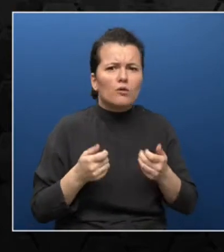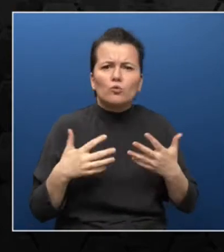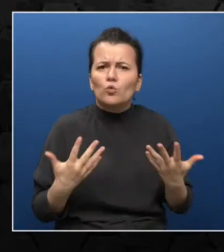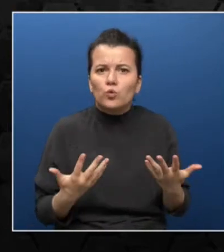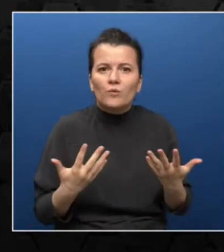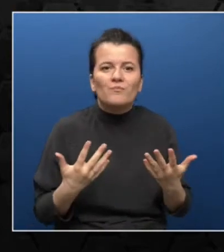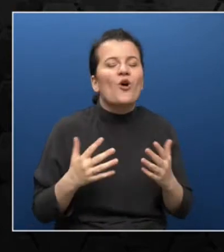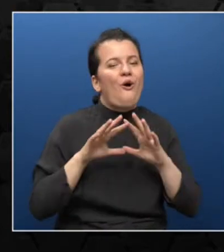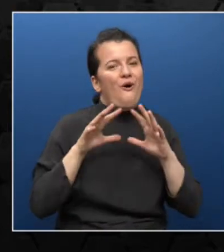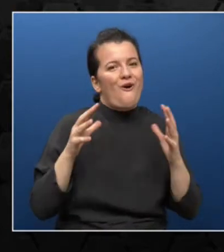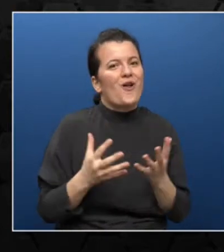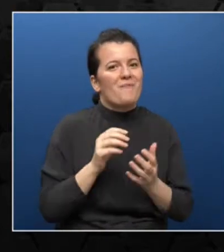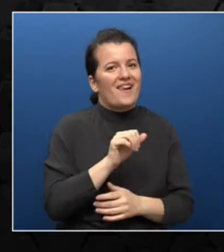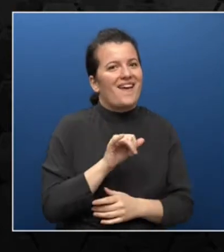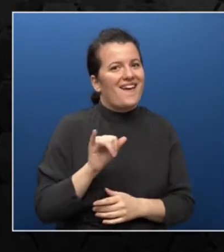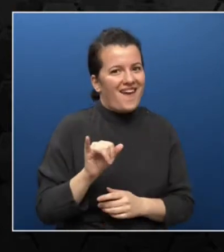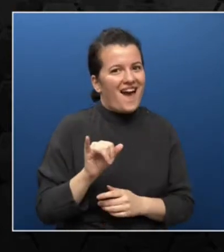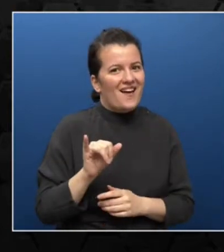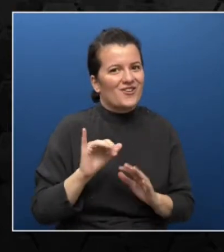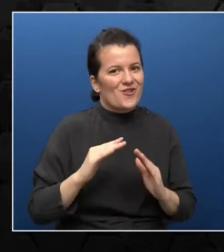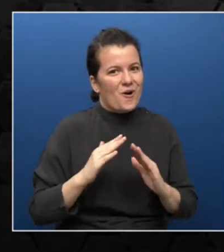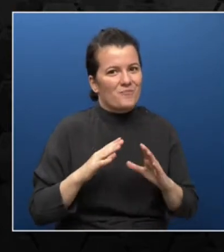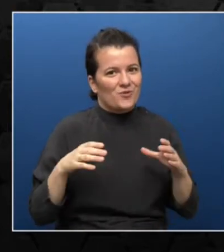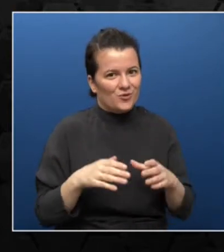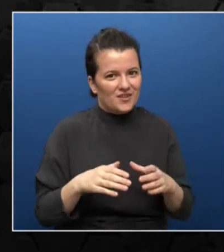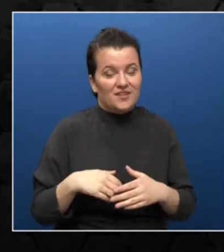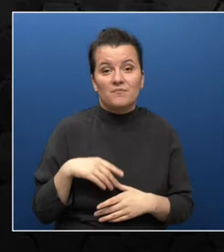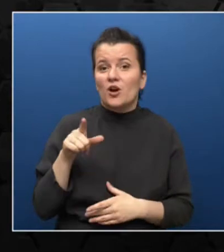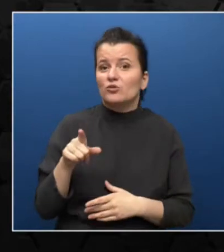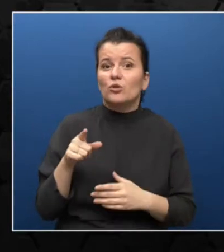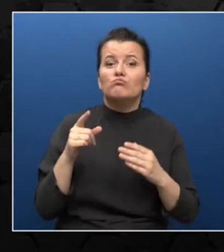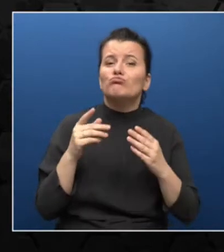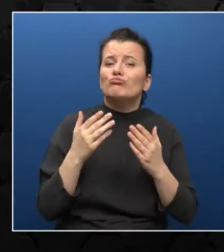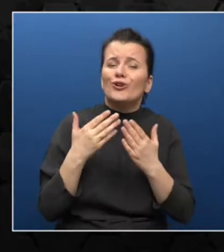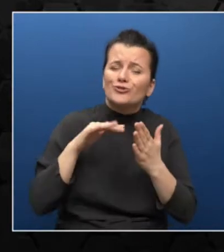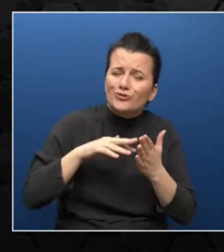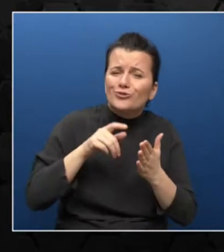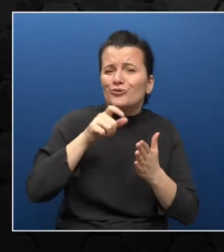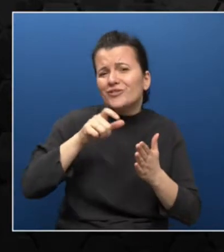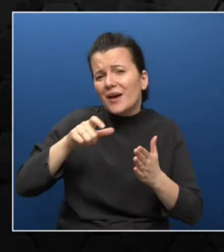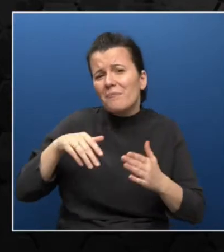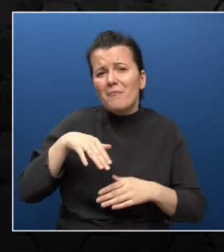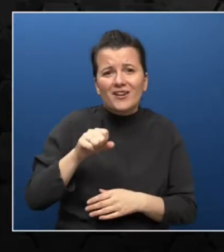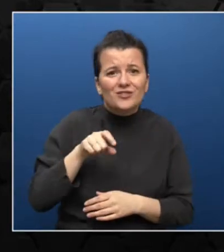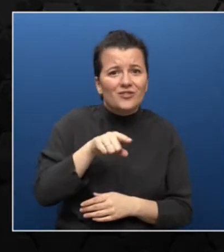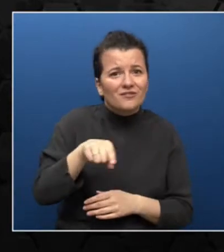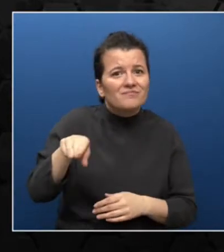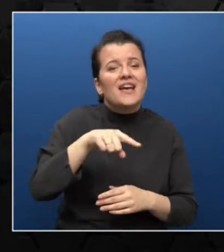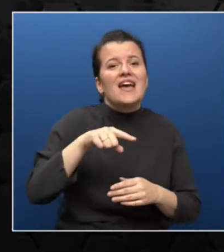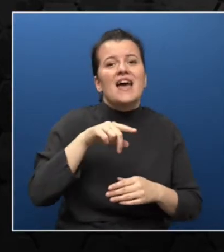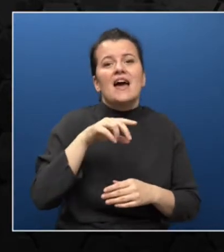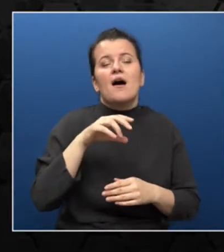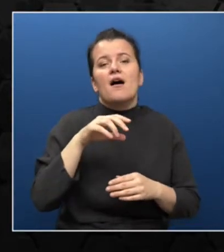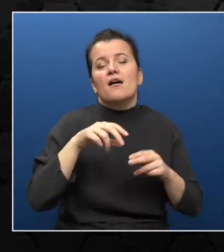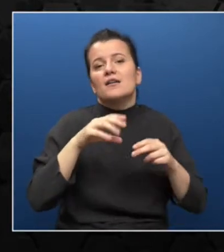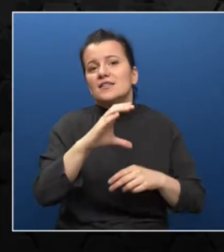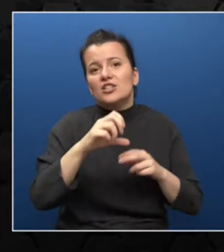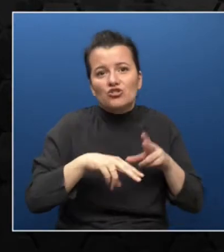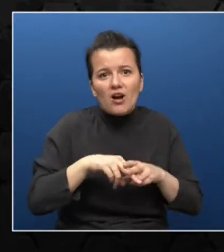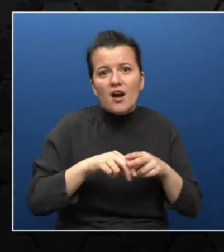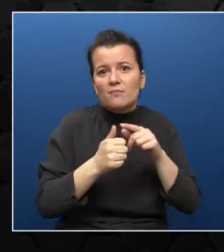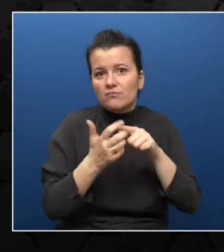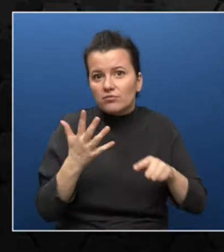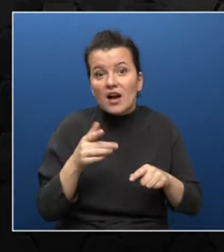Microsoft Student Ambassadors, Microsoft Reactor, and C# Corner. And the global AI community is an umbrella brand which consists